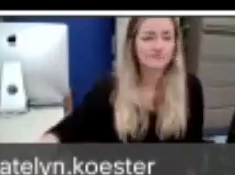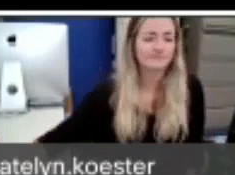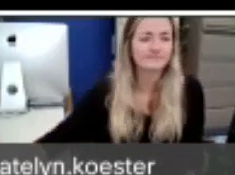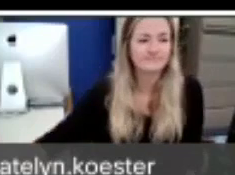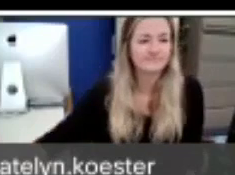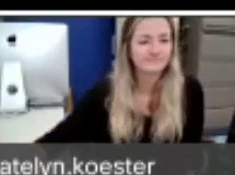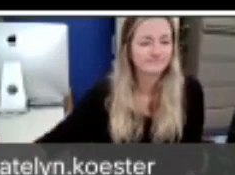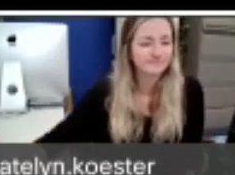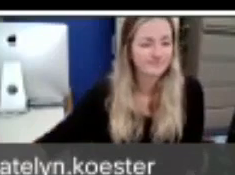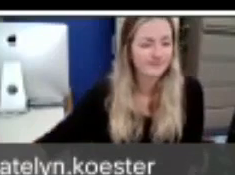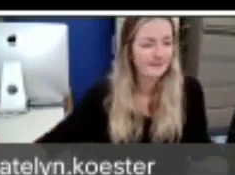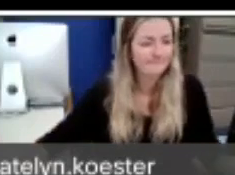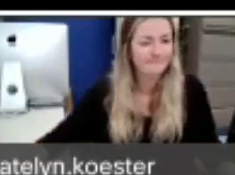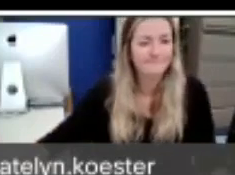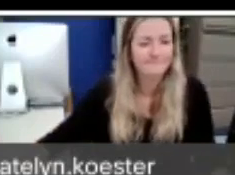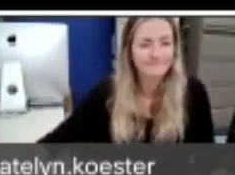Oh, yeah, sure.